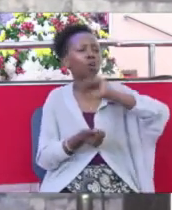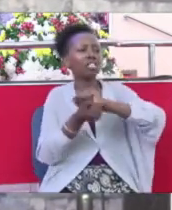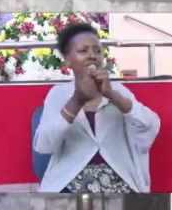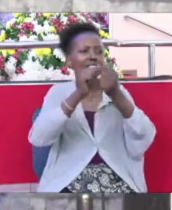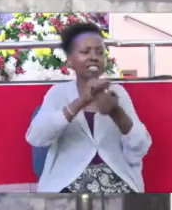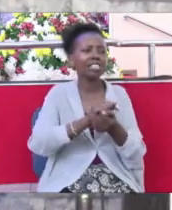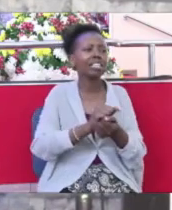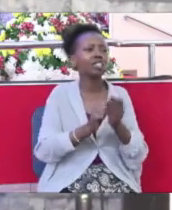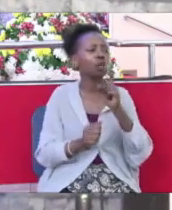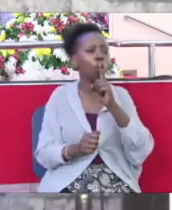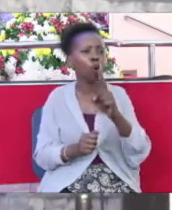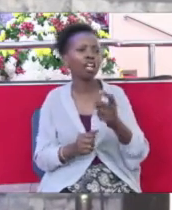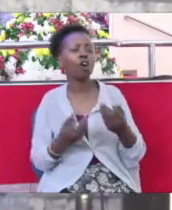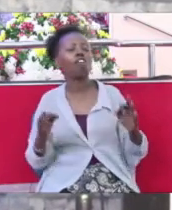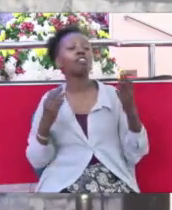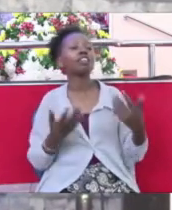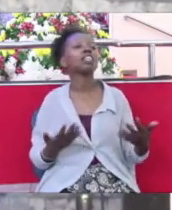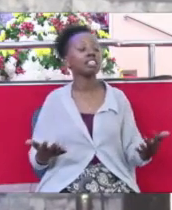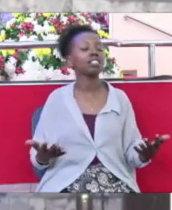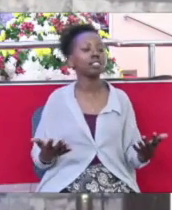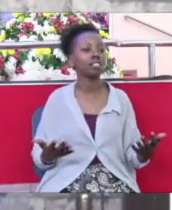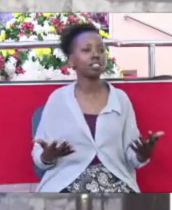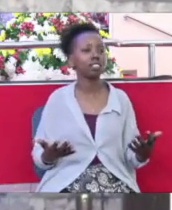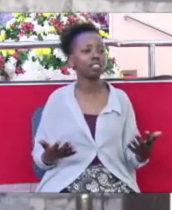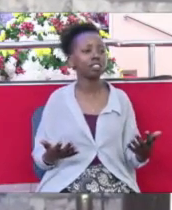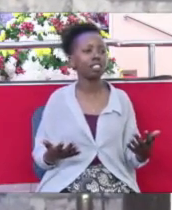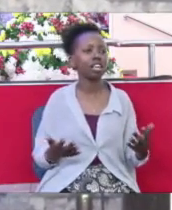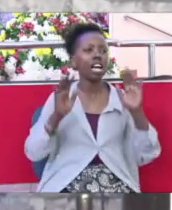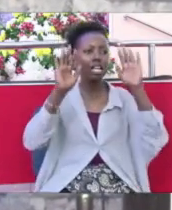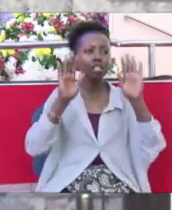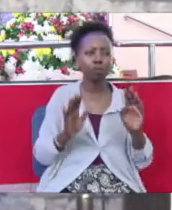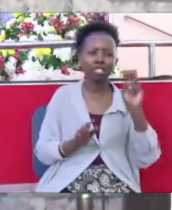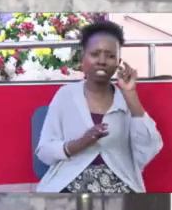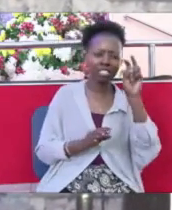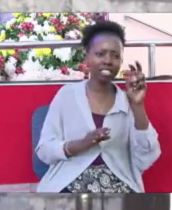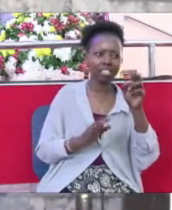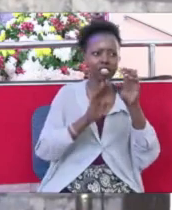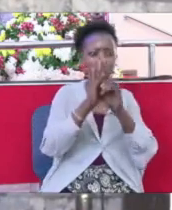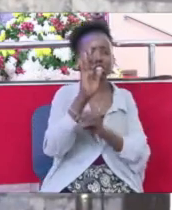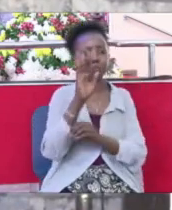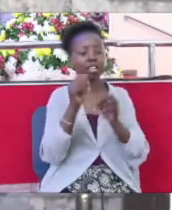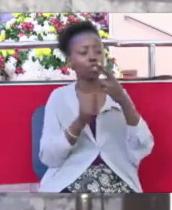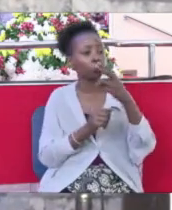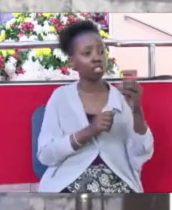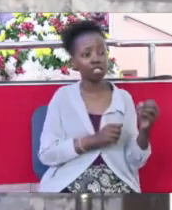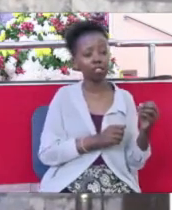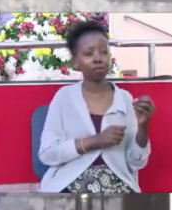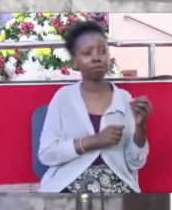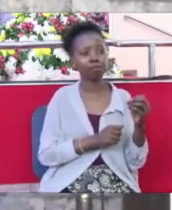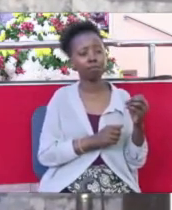Mungu alikuwa amegeuza mambo yote ya biolojia. And what is unique is in verse in chapter 20. Kile ambacho ni cha maana sana ni mlango wa 20.